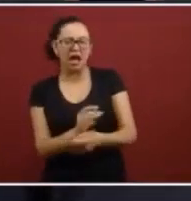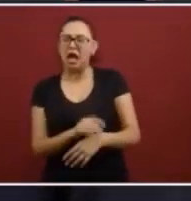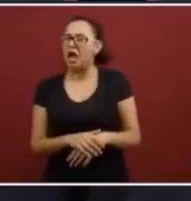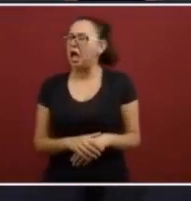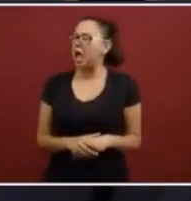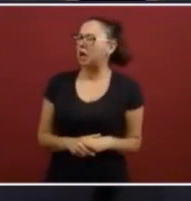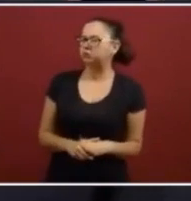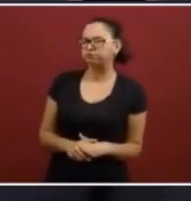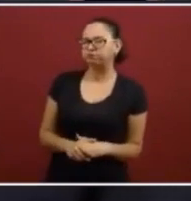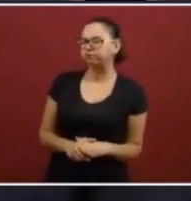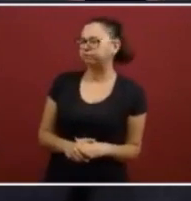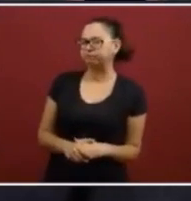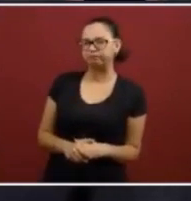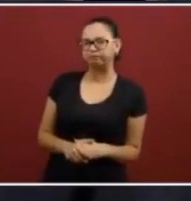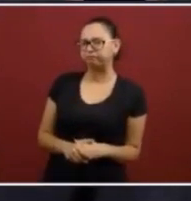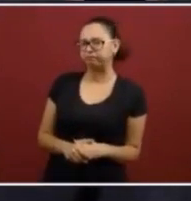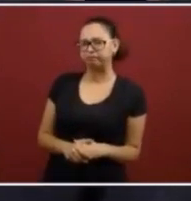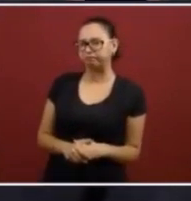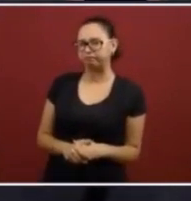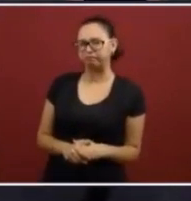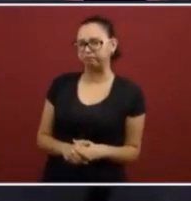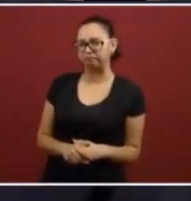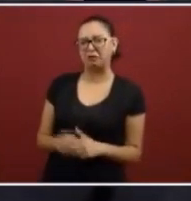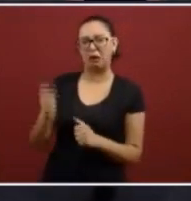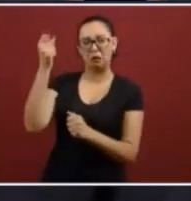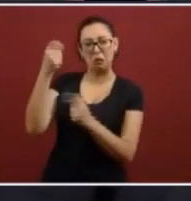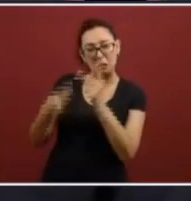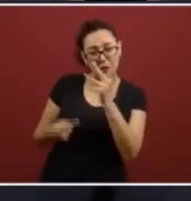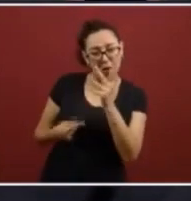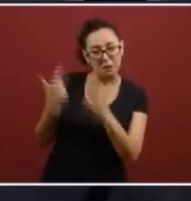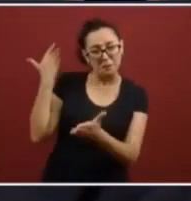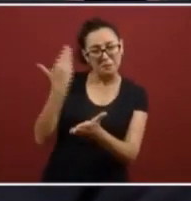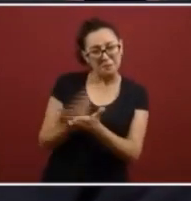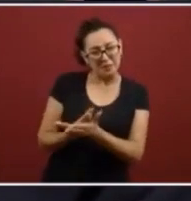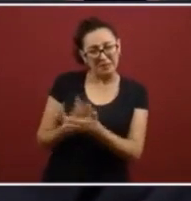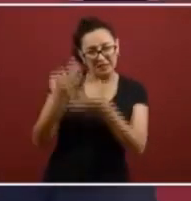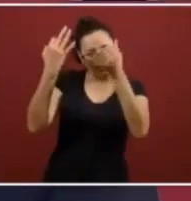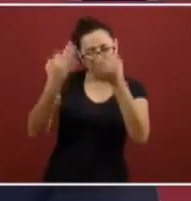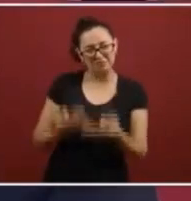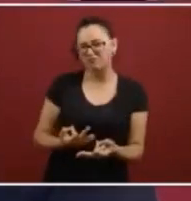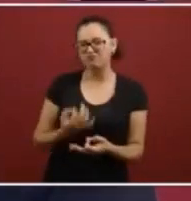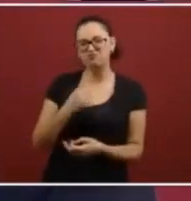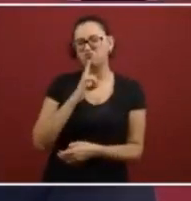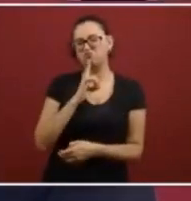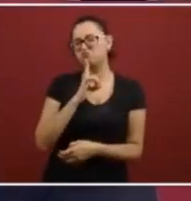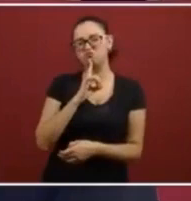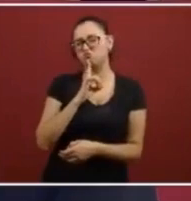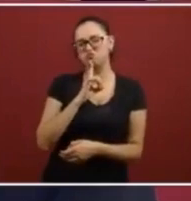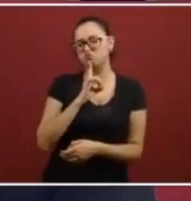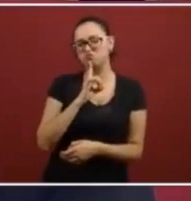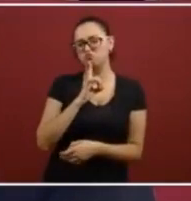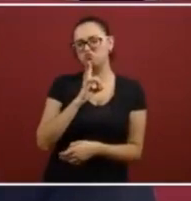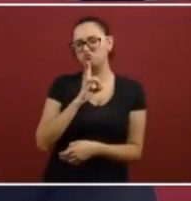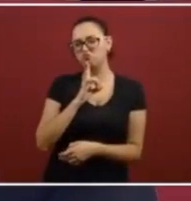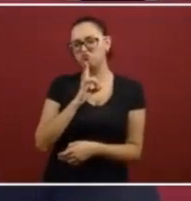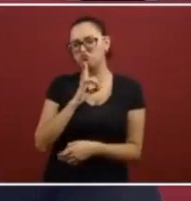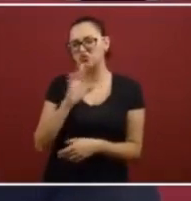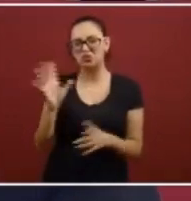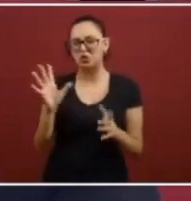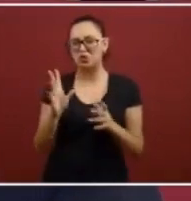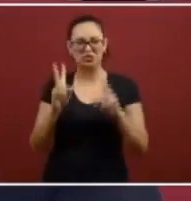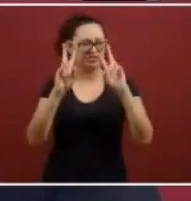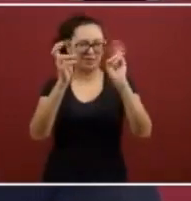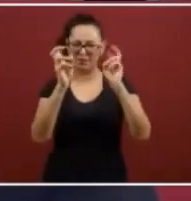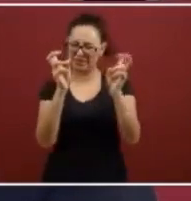que sea propiamente un well, pliego petitorio, we can't really initiate a questionnaire yet son muchos